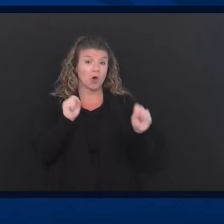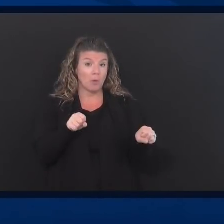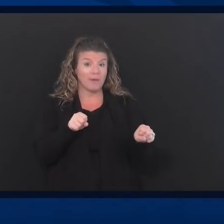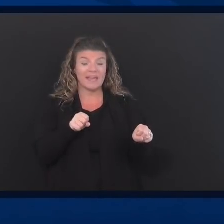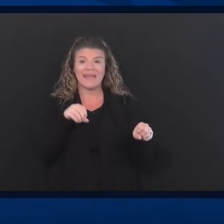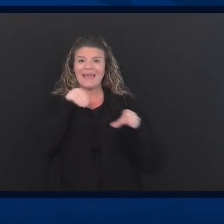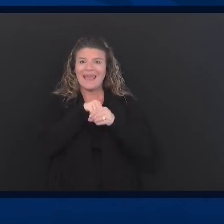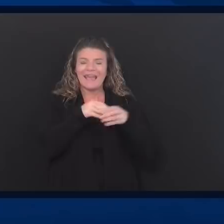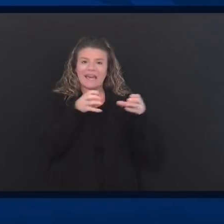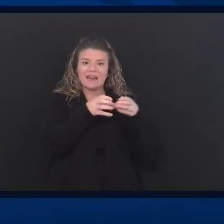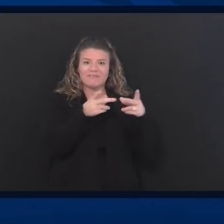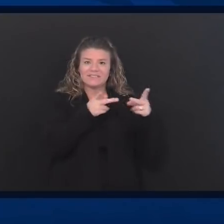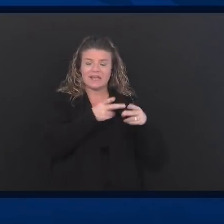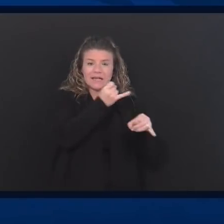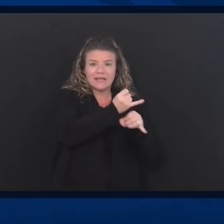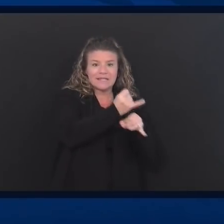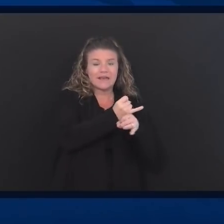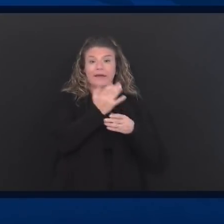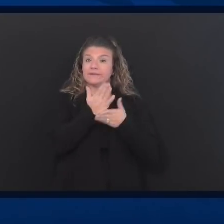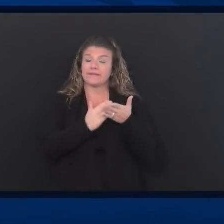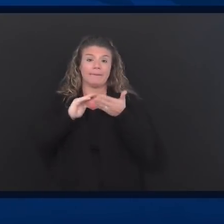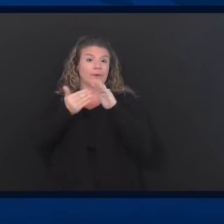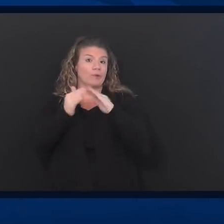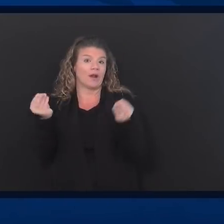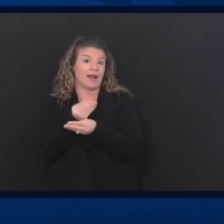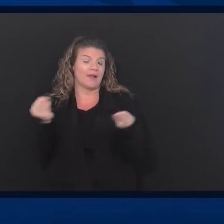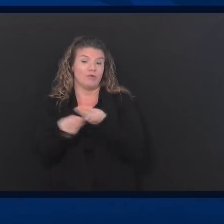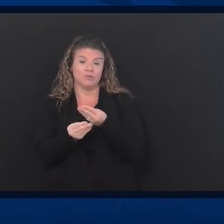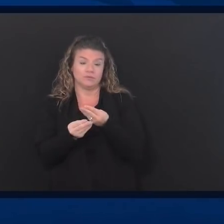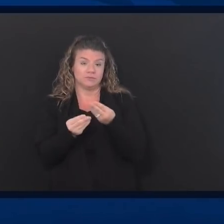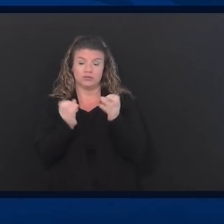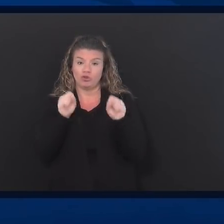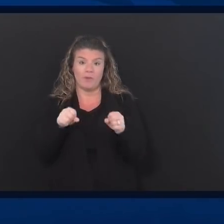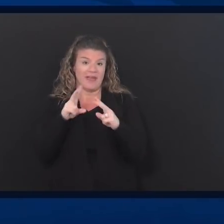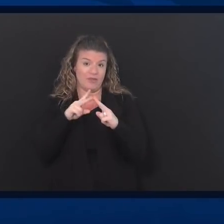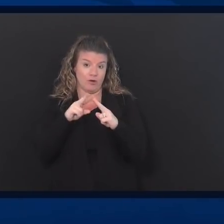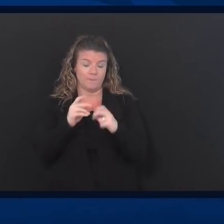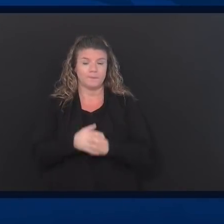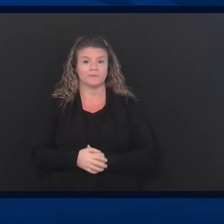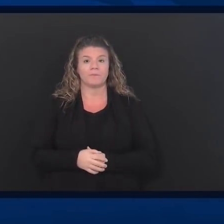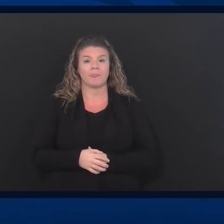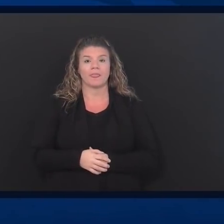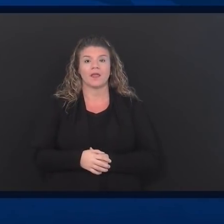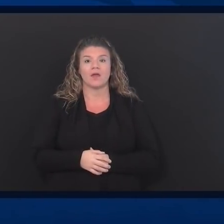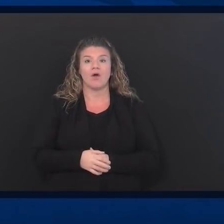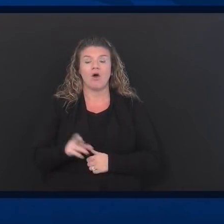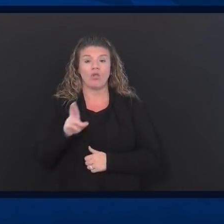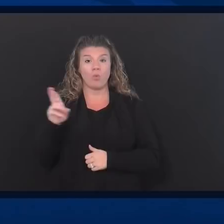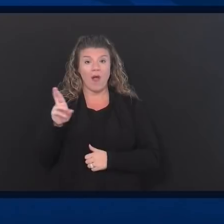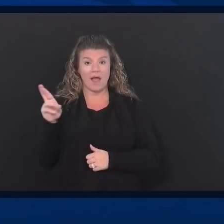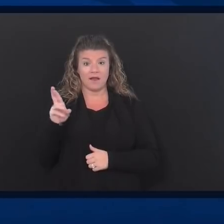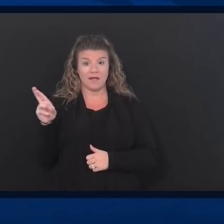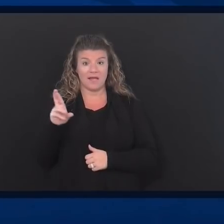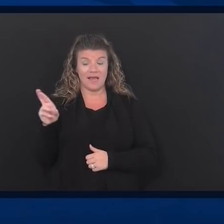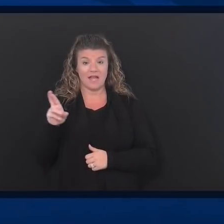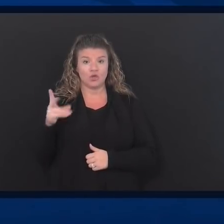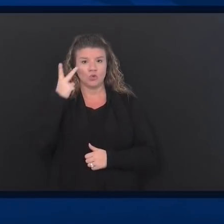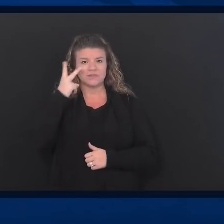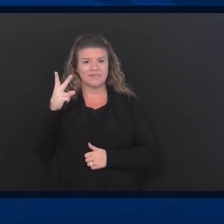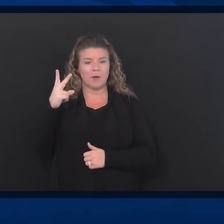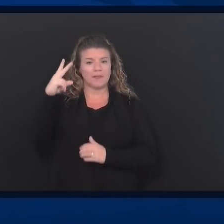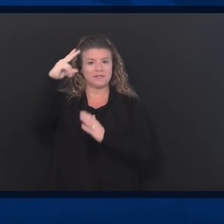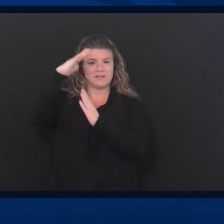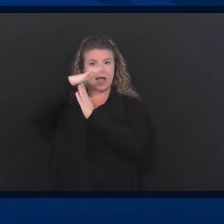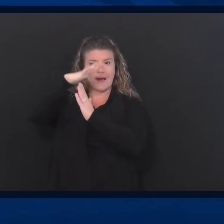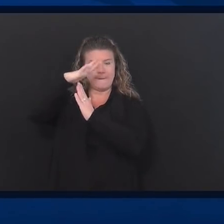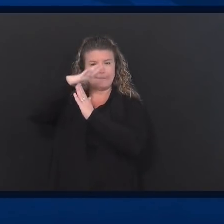to community level transmission. On the right-hand side, you see on the top,